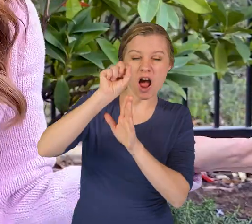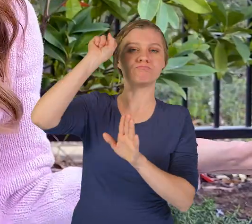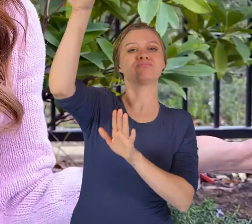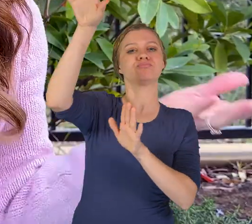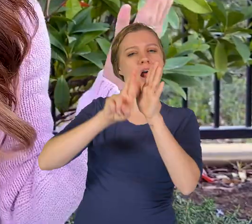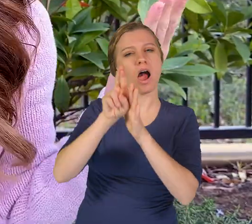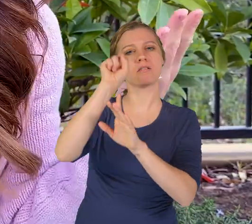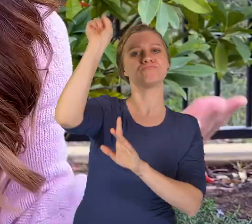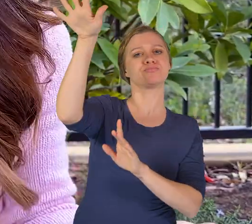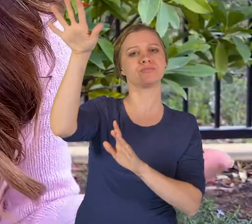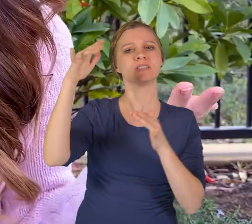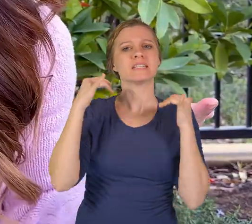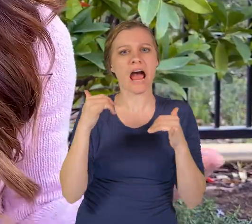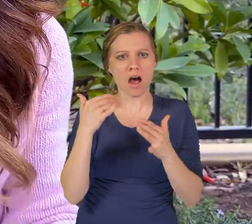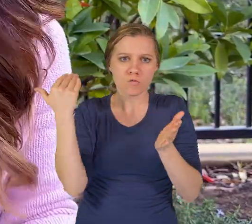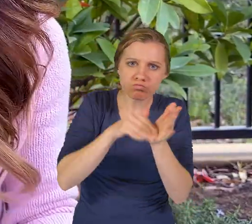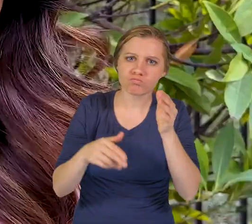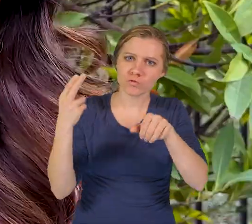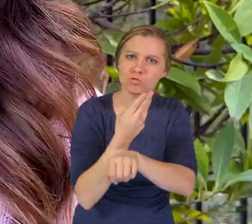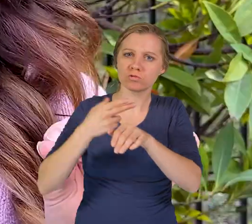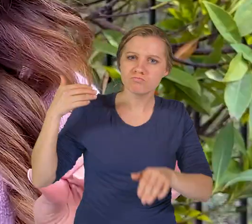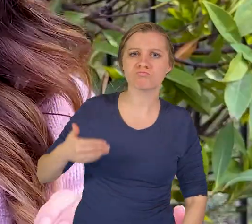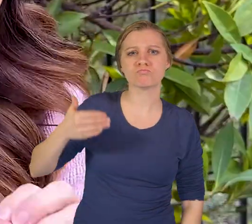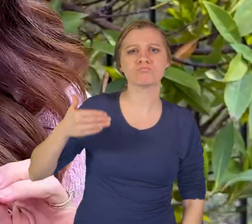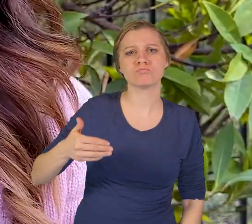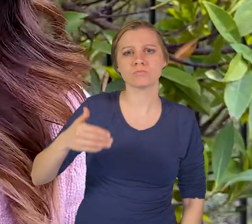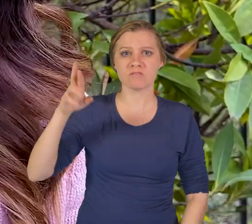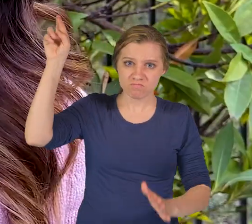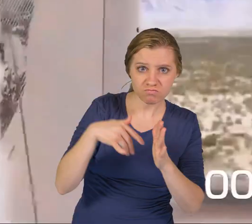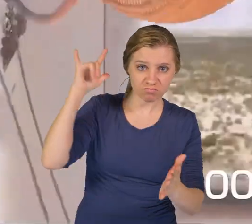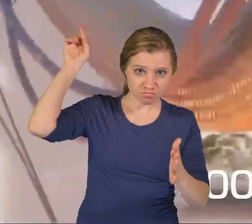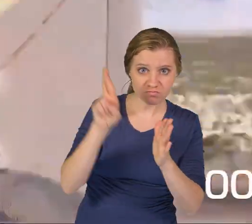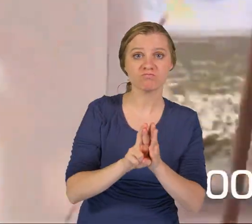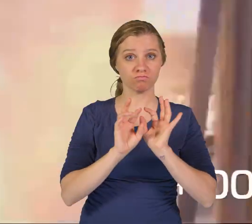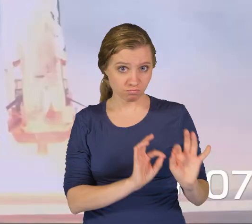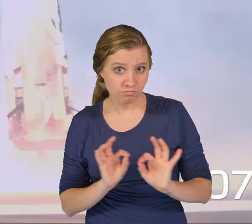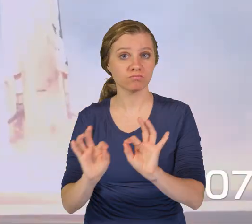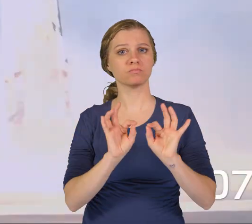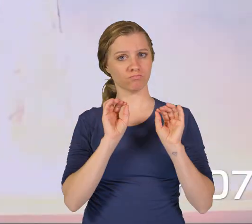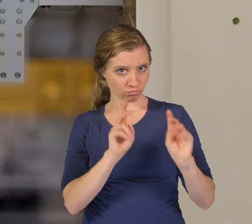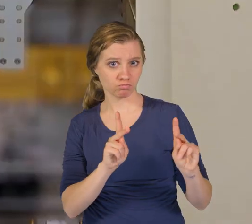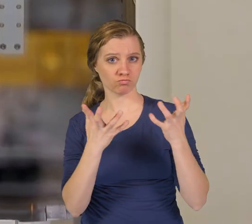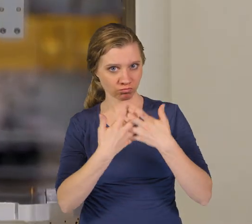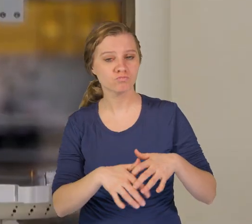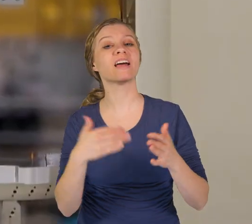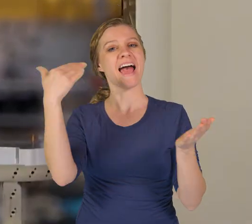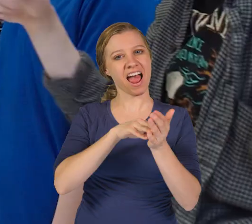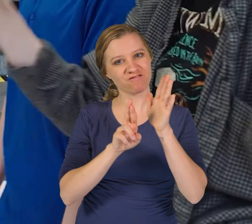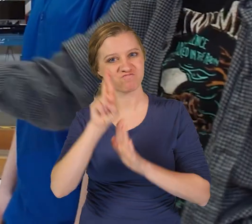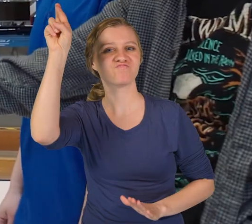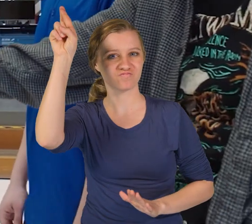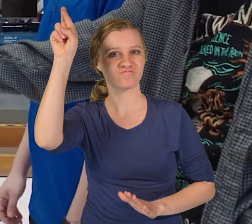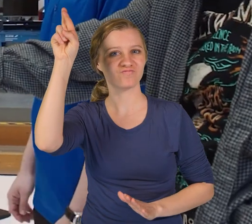were thrown away after every launch, but with reusable rockets, you fly it, you land it, you make sure it's